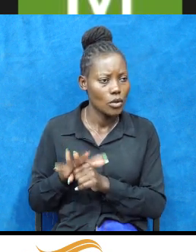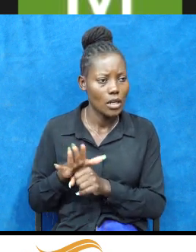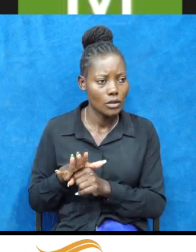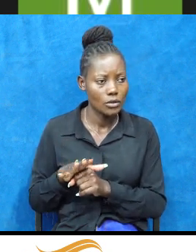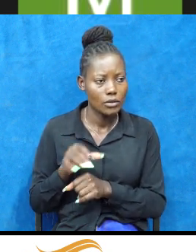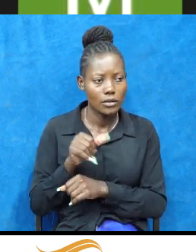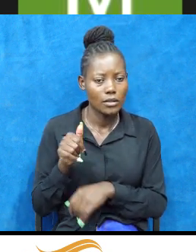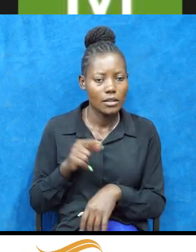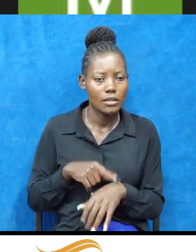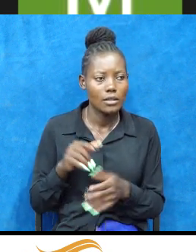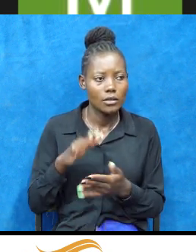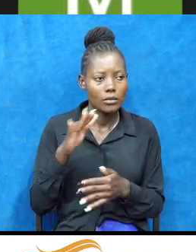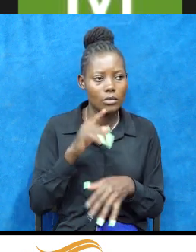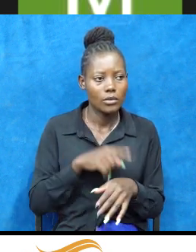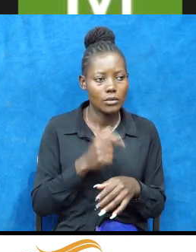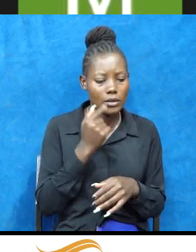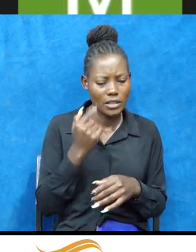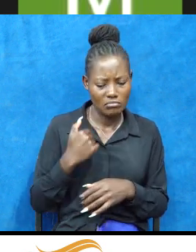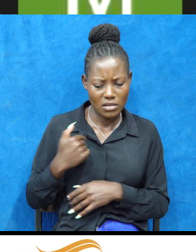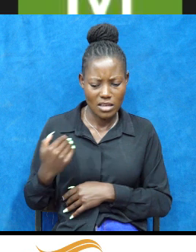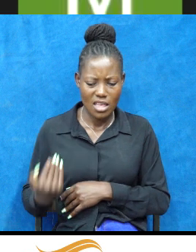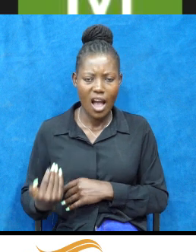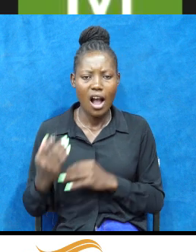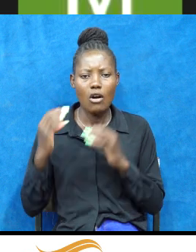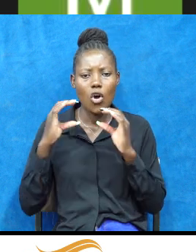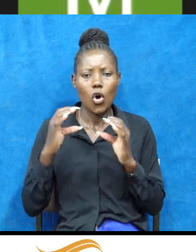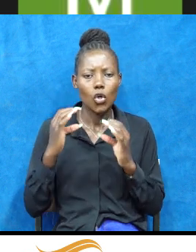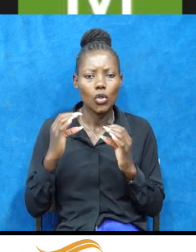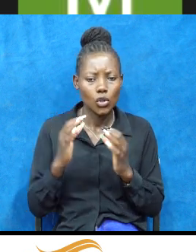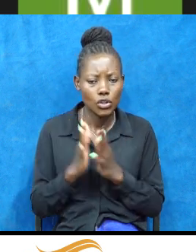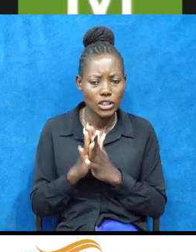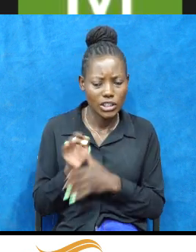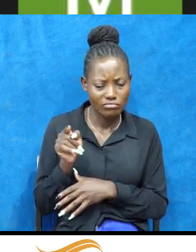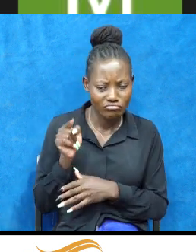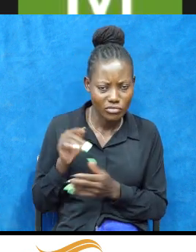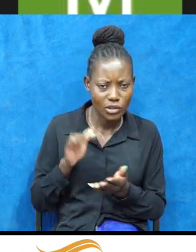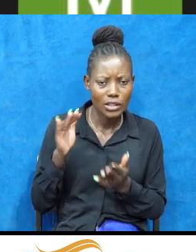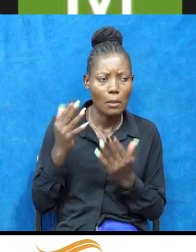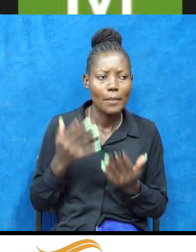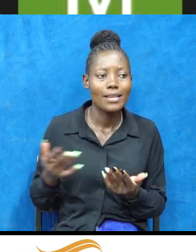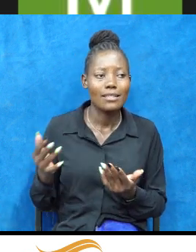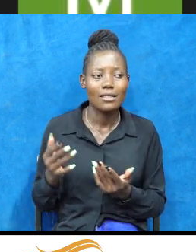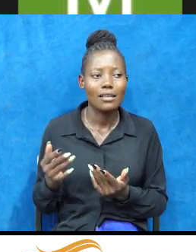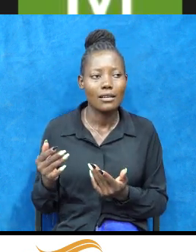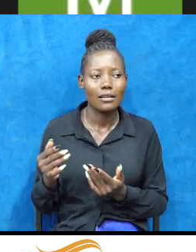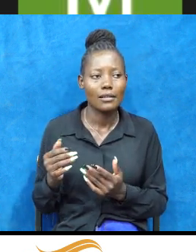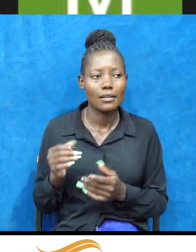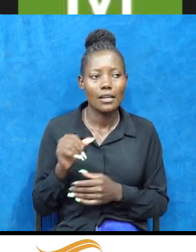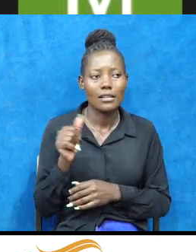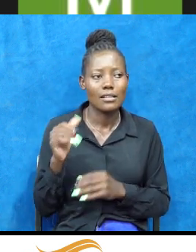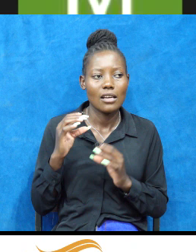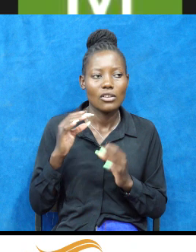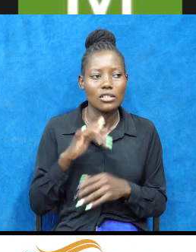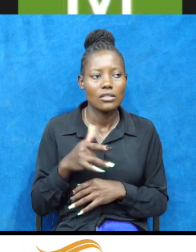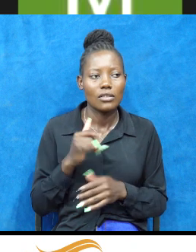Sometimes, especially like I said, back when I was a young coach in the 80s, plyometrics was a big thing. And some coaches felt